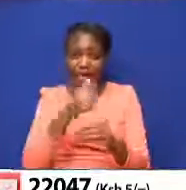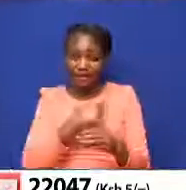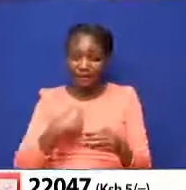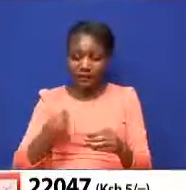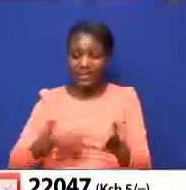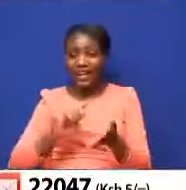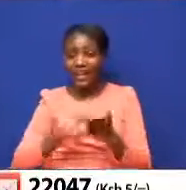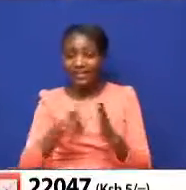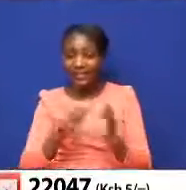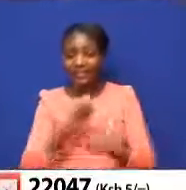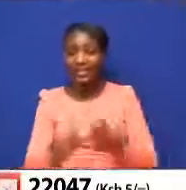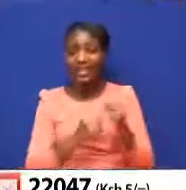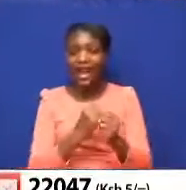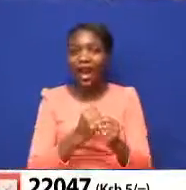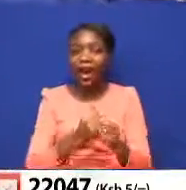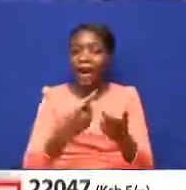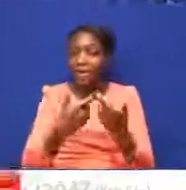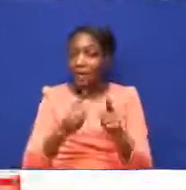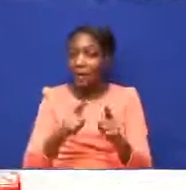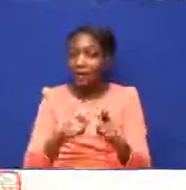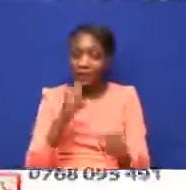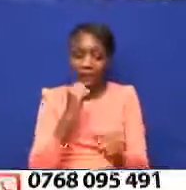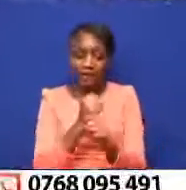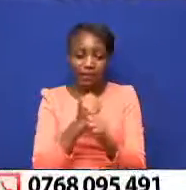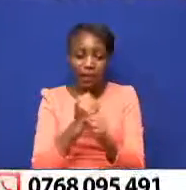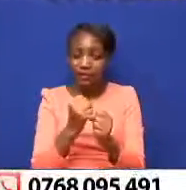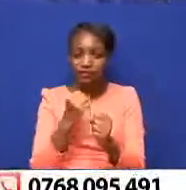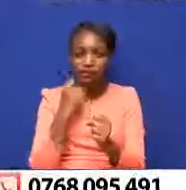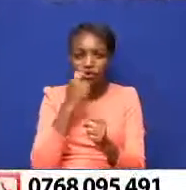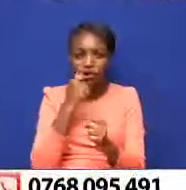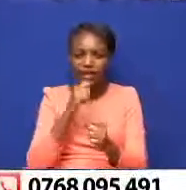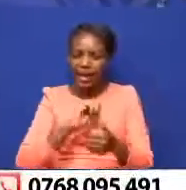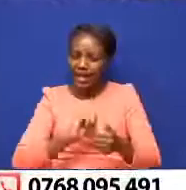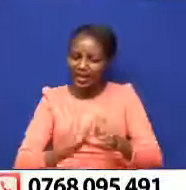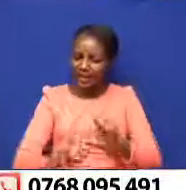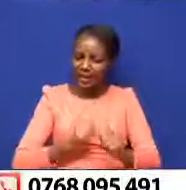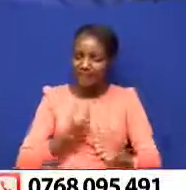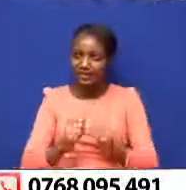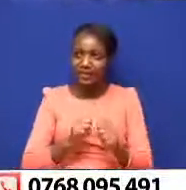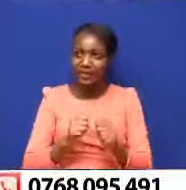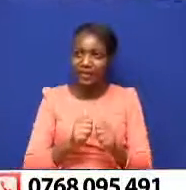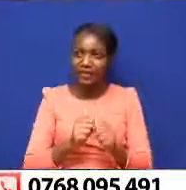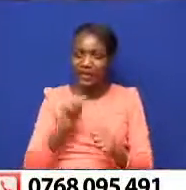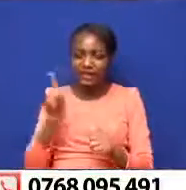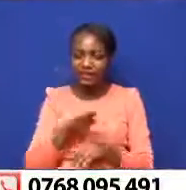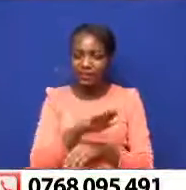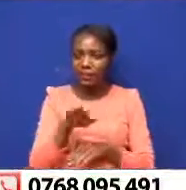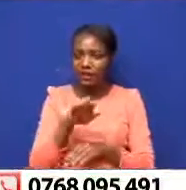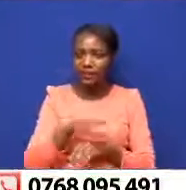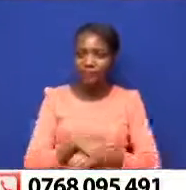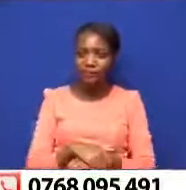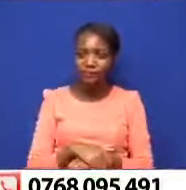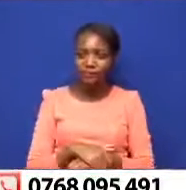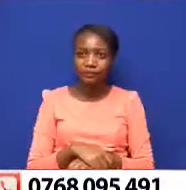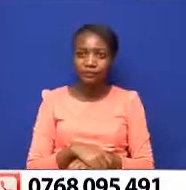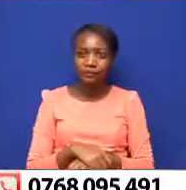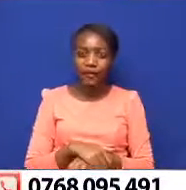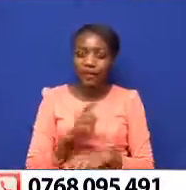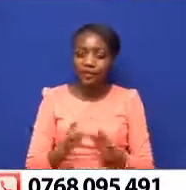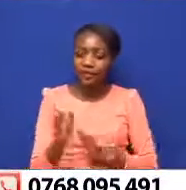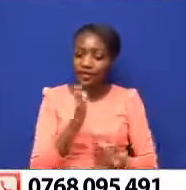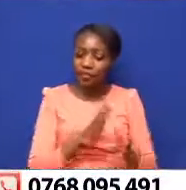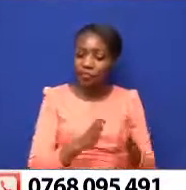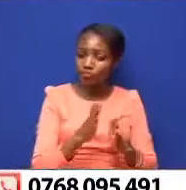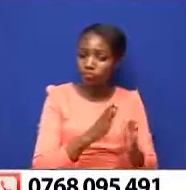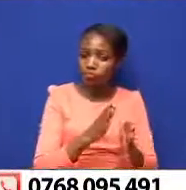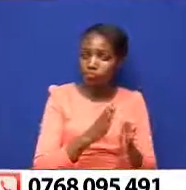later this year. Instead, he is working out on the gritty, polluted flyover. This year, we were planning,